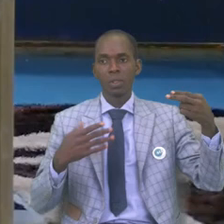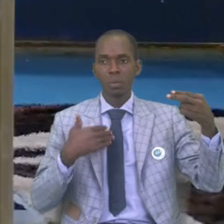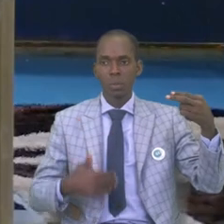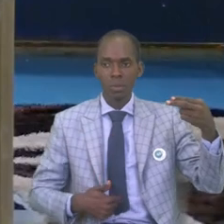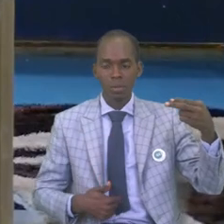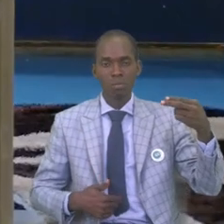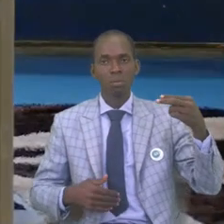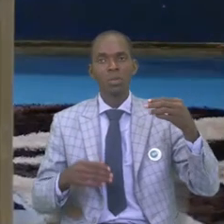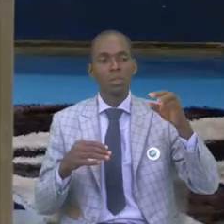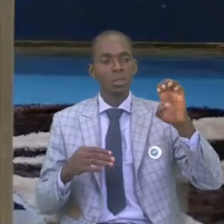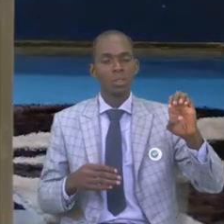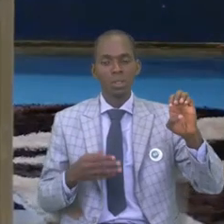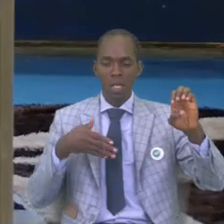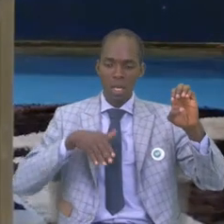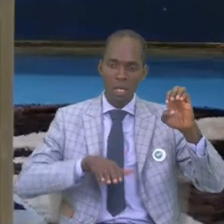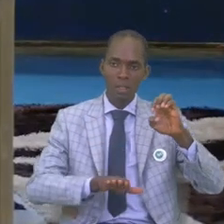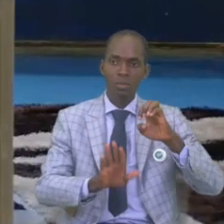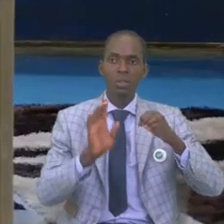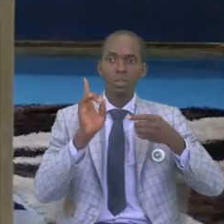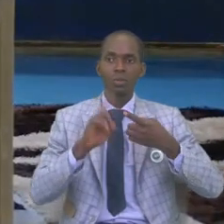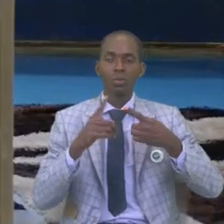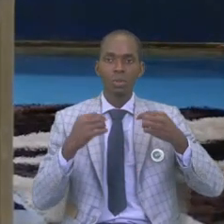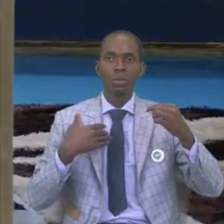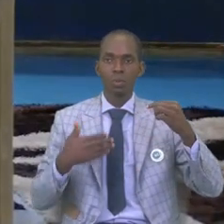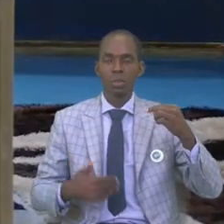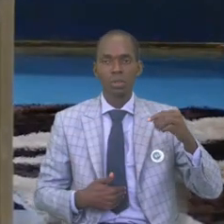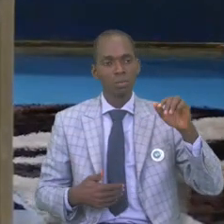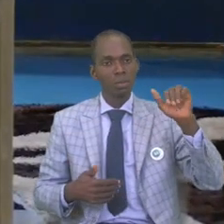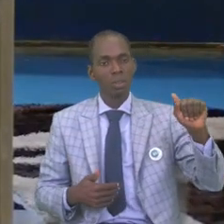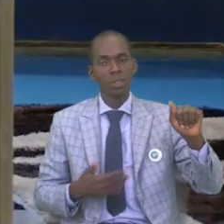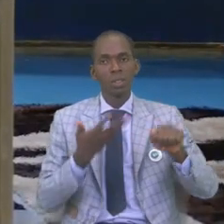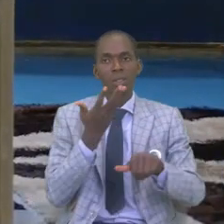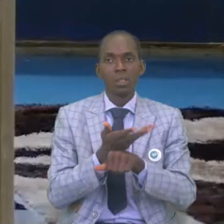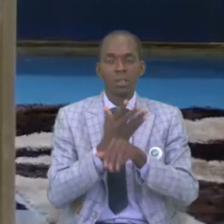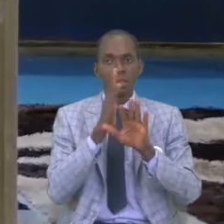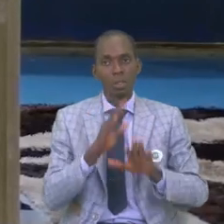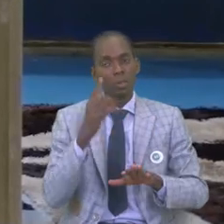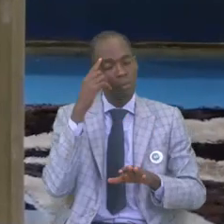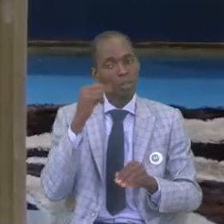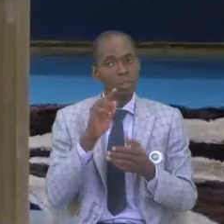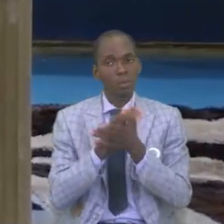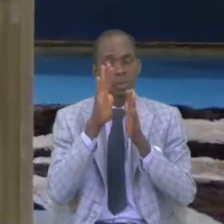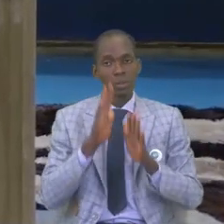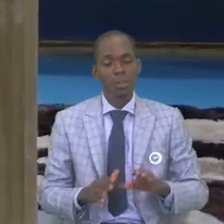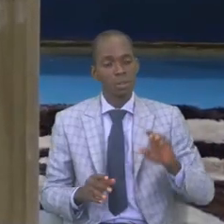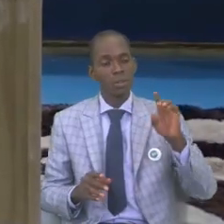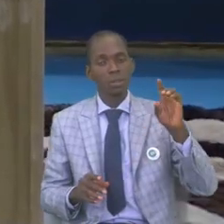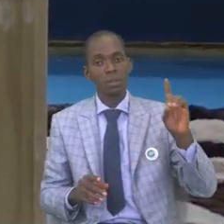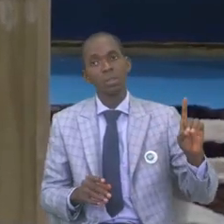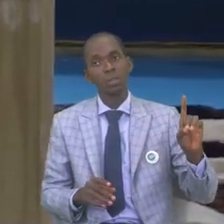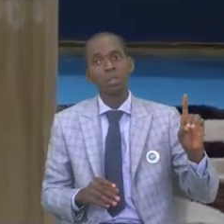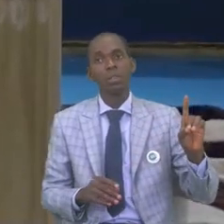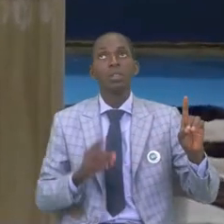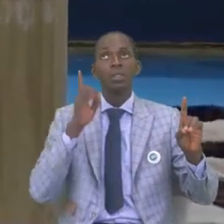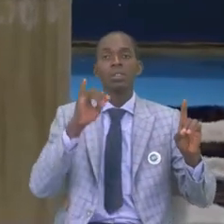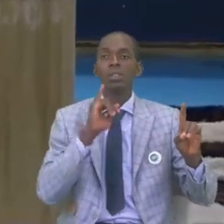entrance into the body. Number three is the advocate for the believers. And number four there is the deliverer